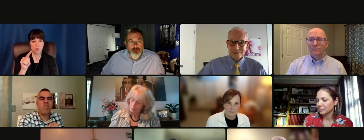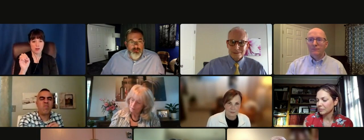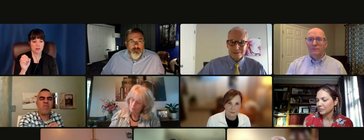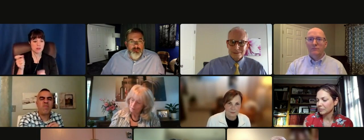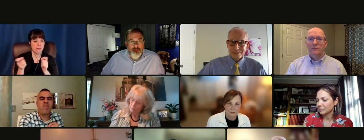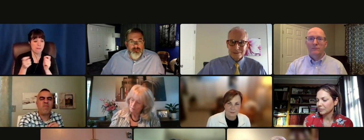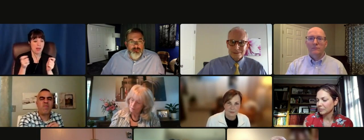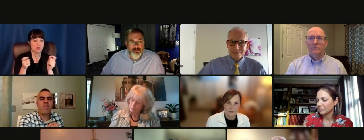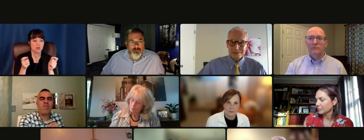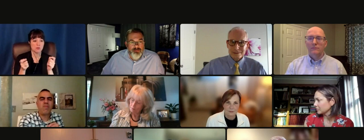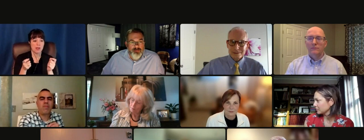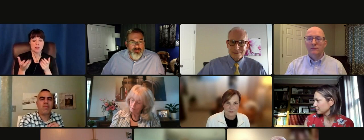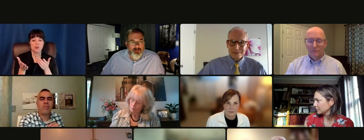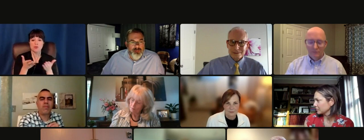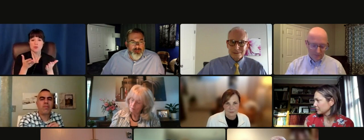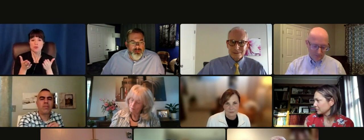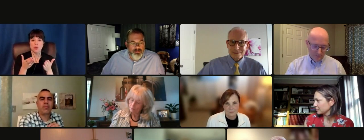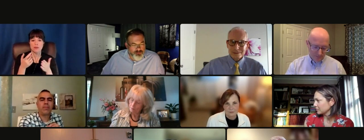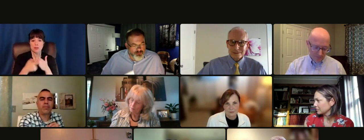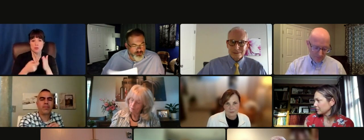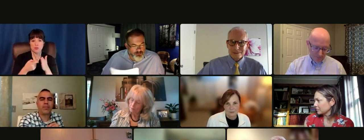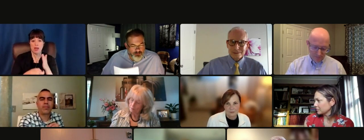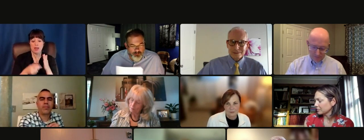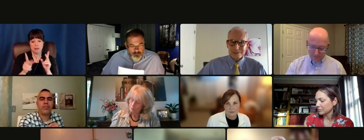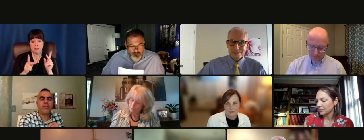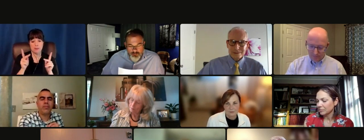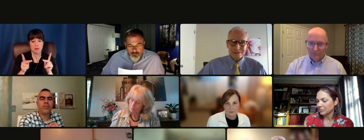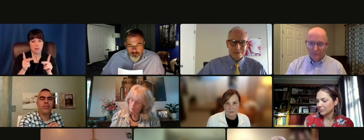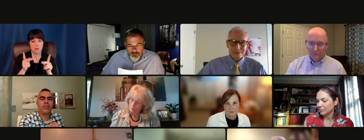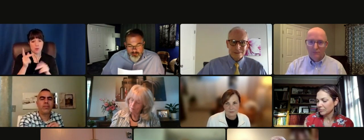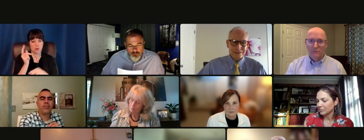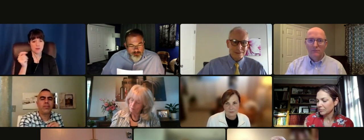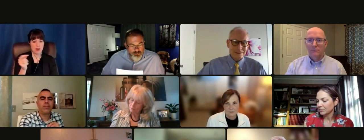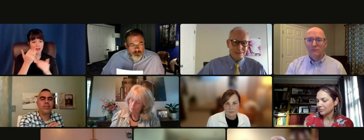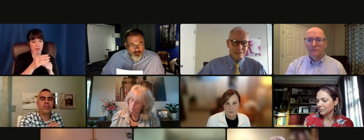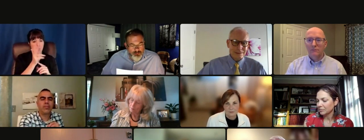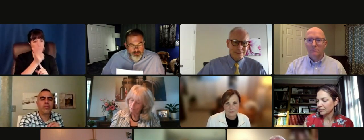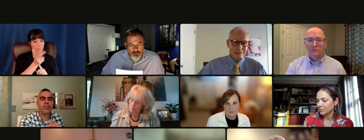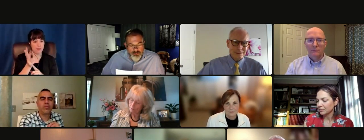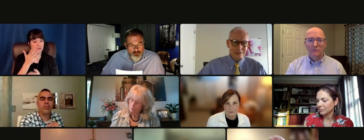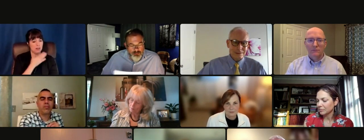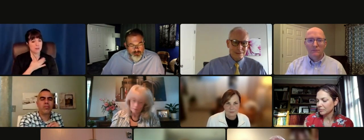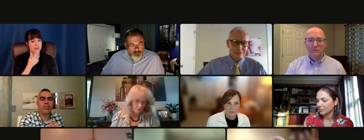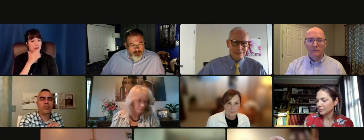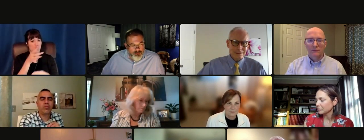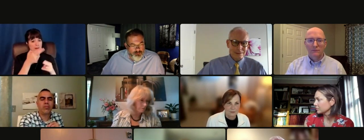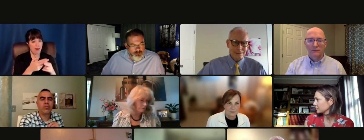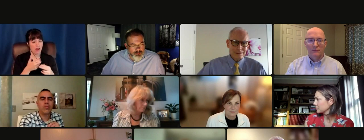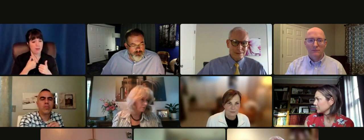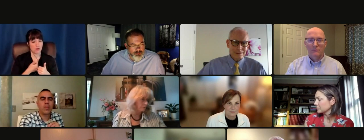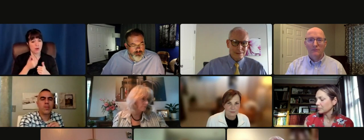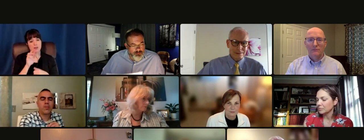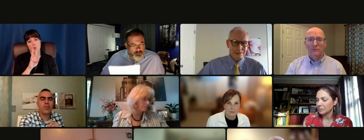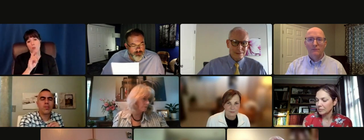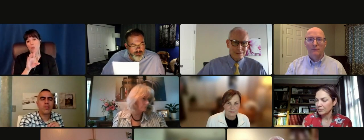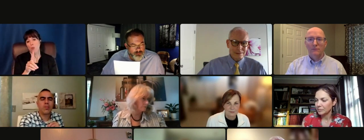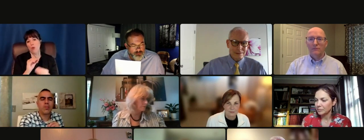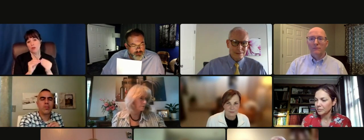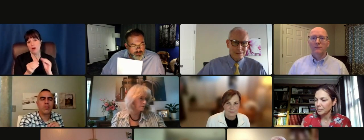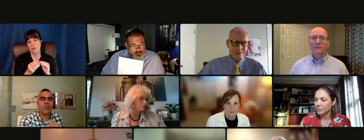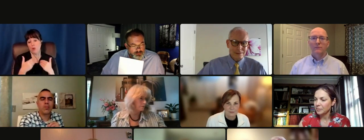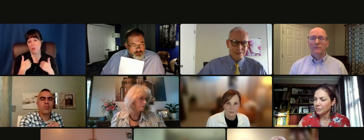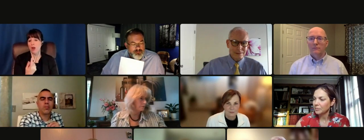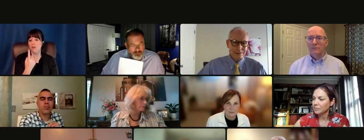rates. Individuals testifying are limited to 3 minutes, and please provide your name and address or ward number. We have one